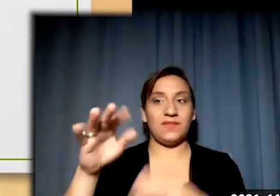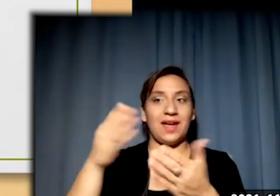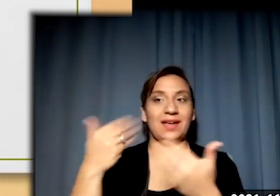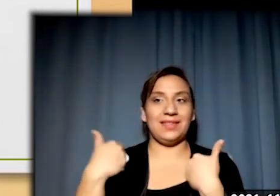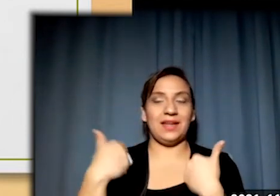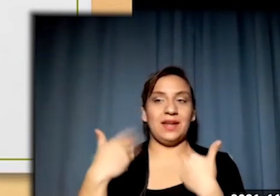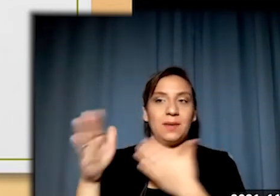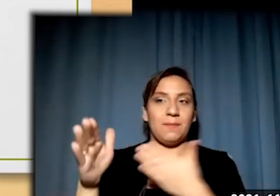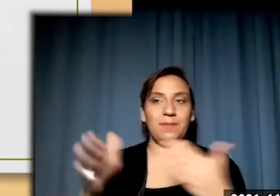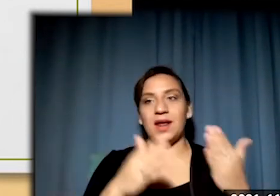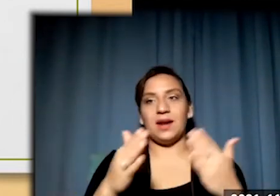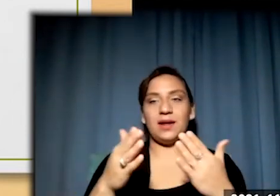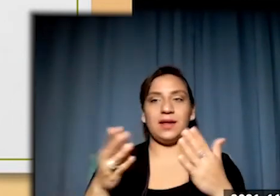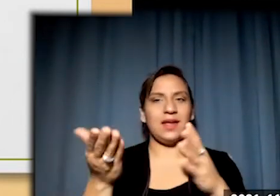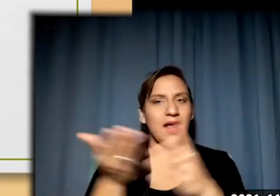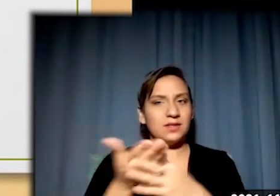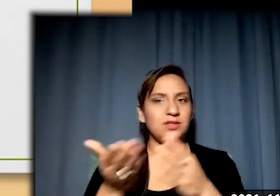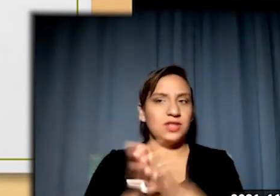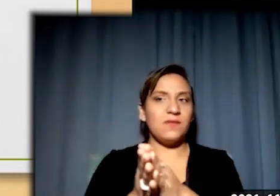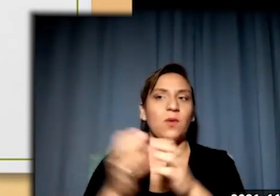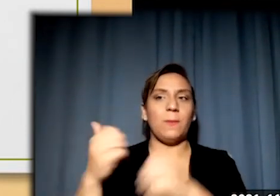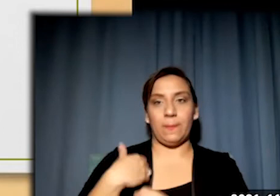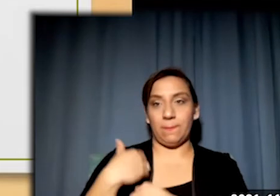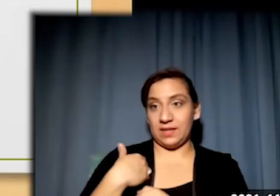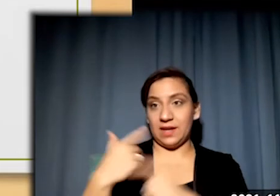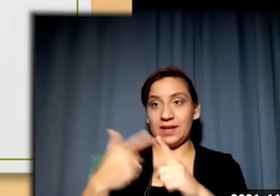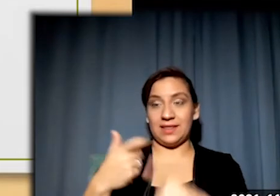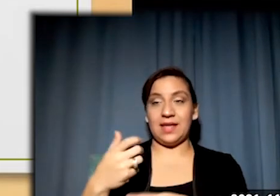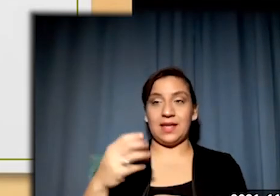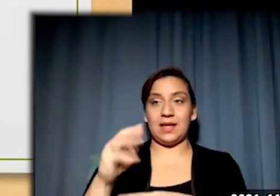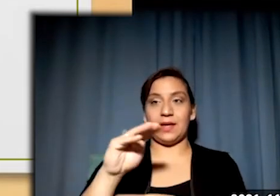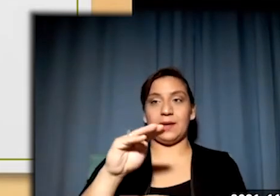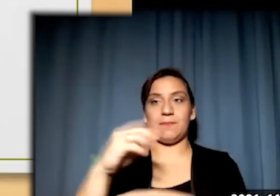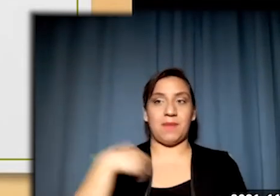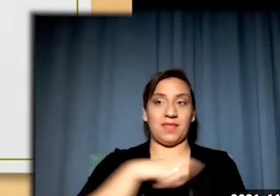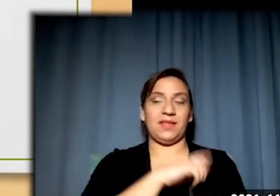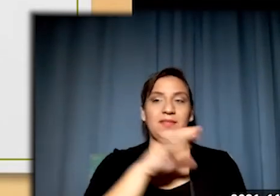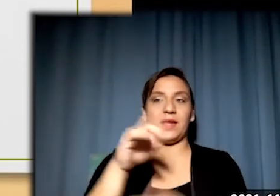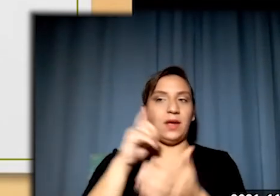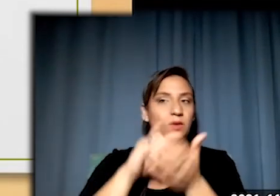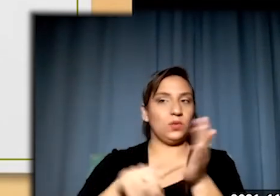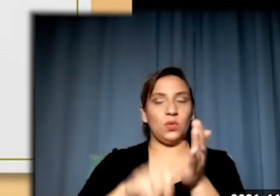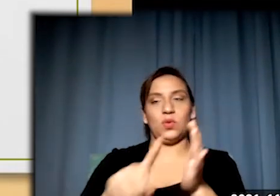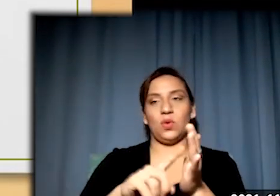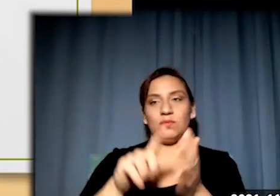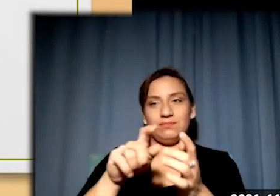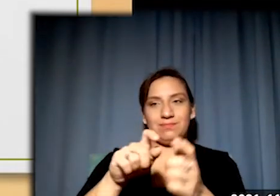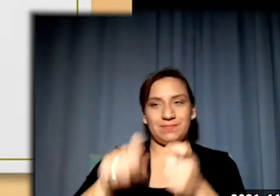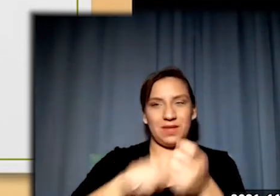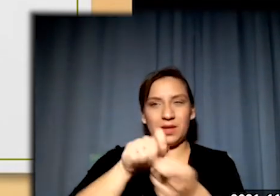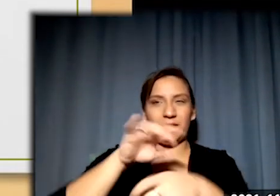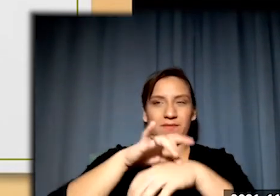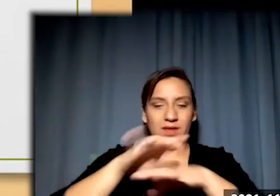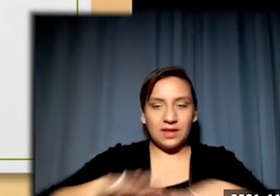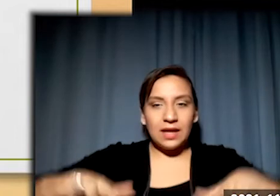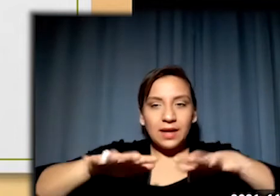Madrid and the Archivo Cartográfico y Estudio Geográfico del Ejército contain vital information that